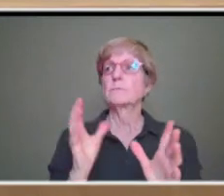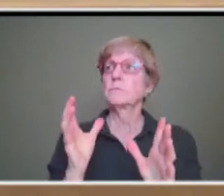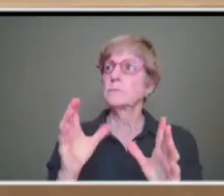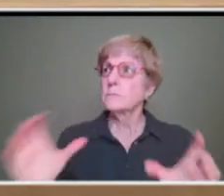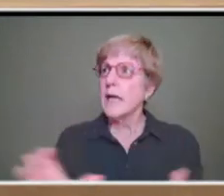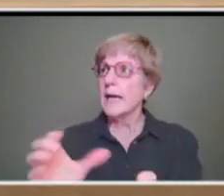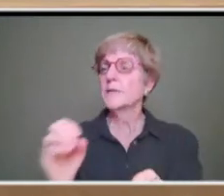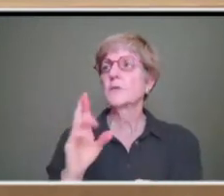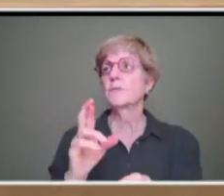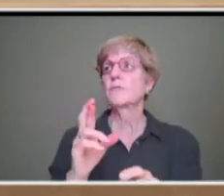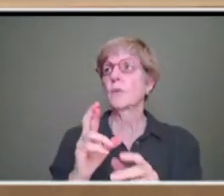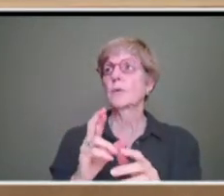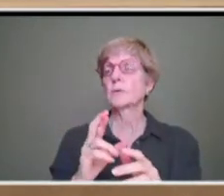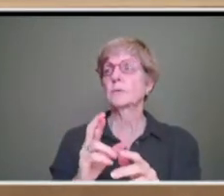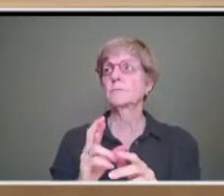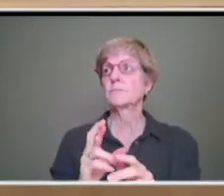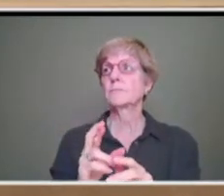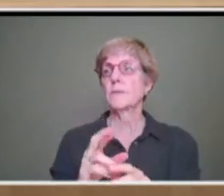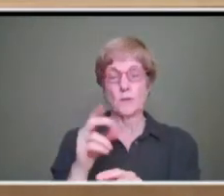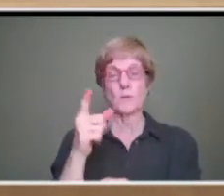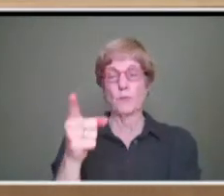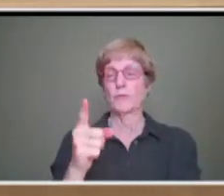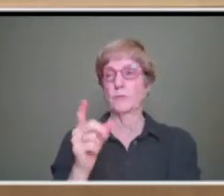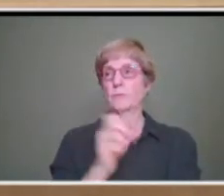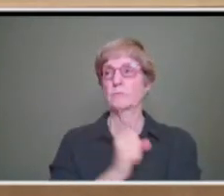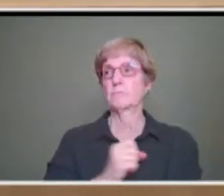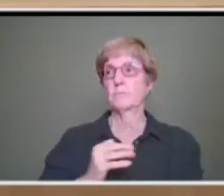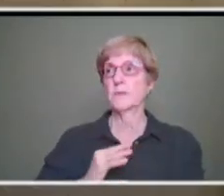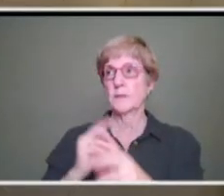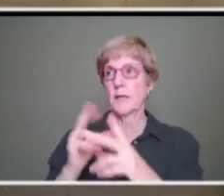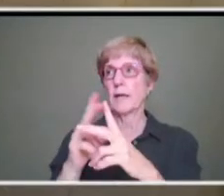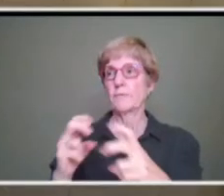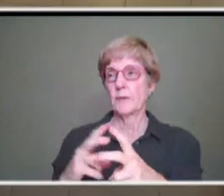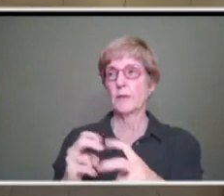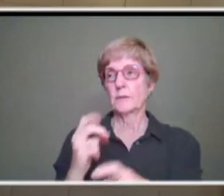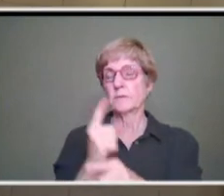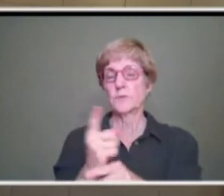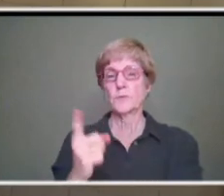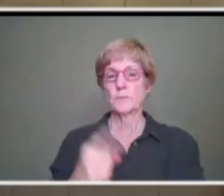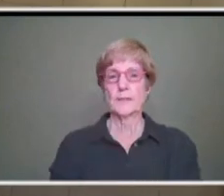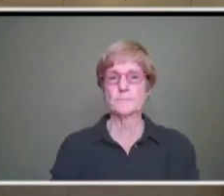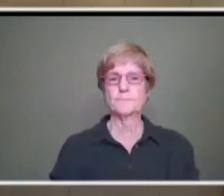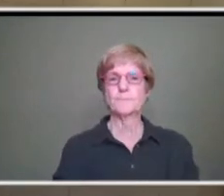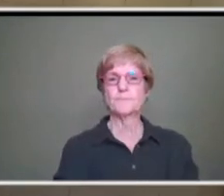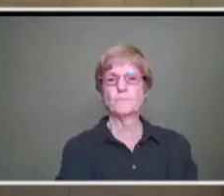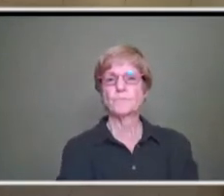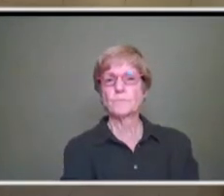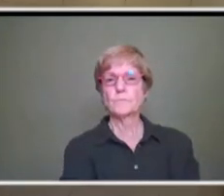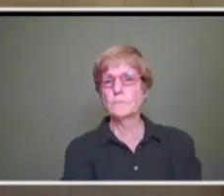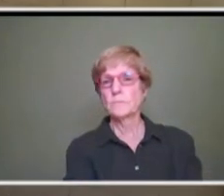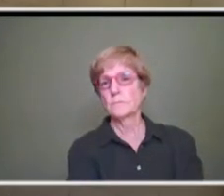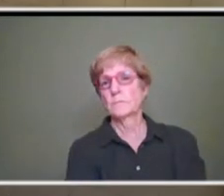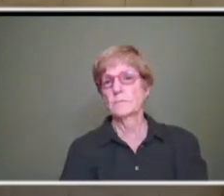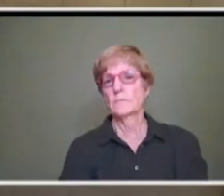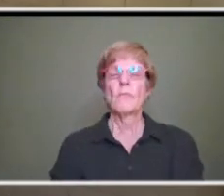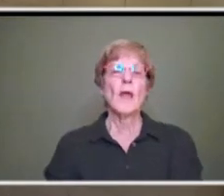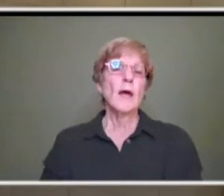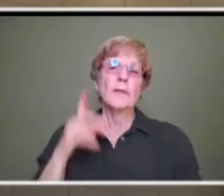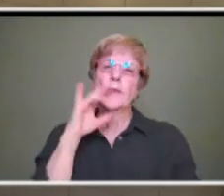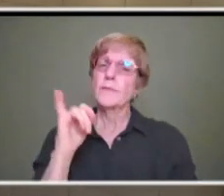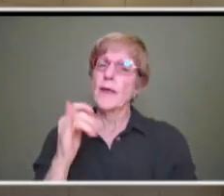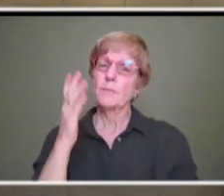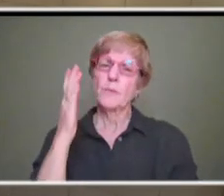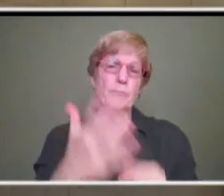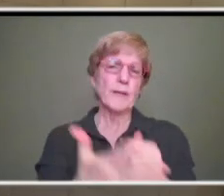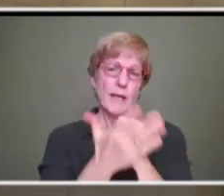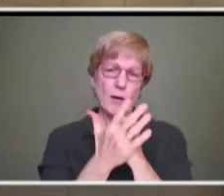last five years from this one in your staff analyzes okay yeah I think that would be helpful I think the future state is